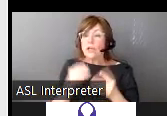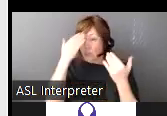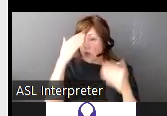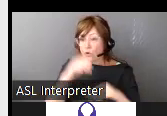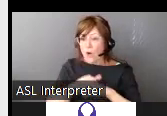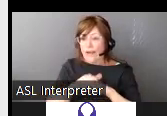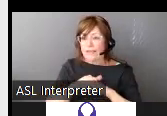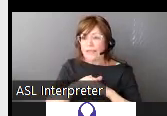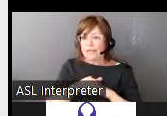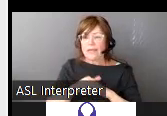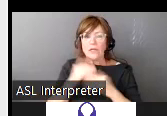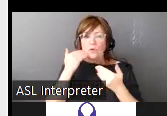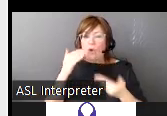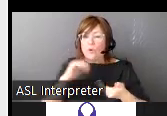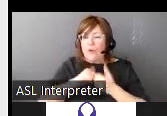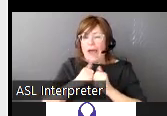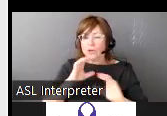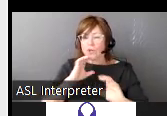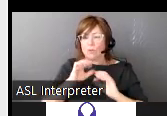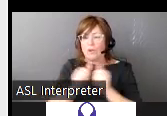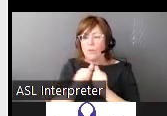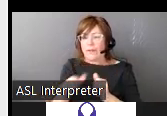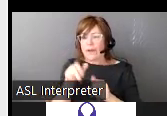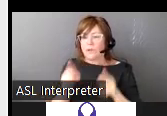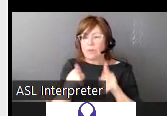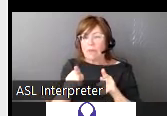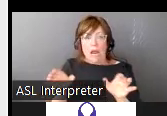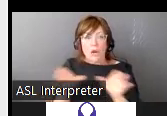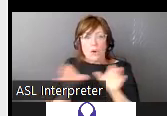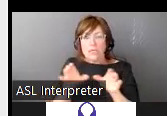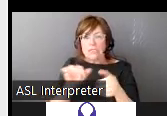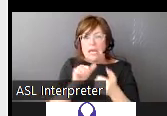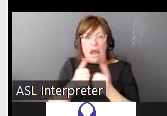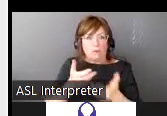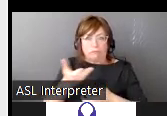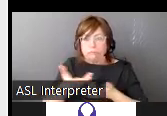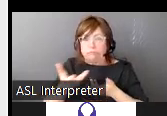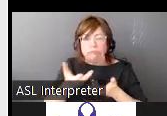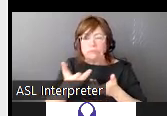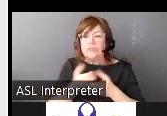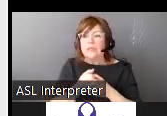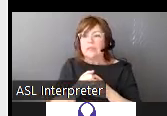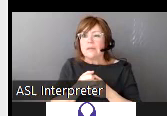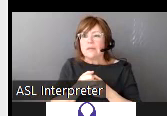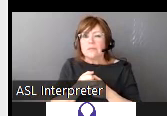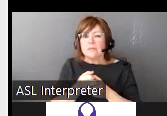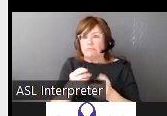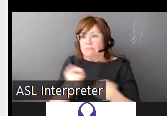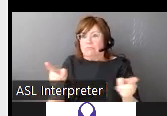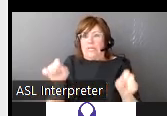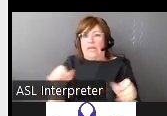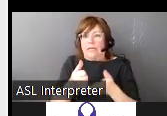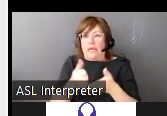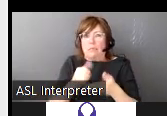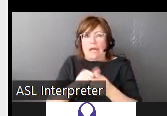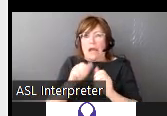to communicate with other people. When there is a crisis, they can't communicate with other people, with those who can solve your problem. If older immigrants